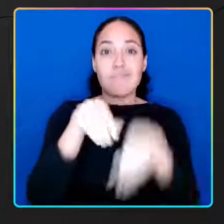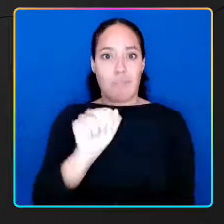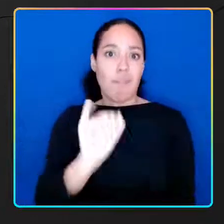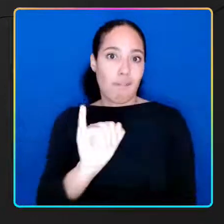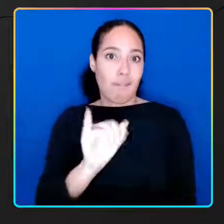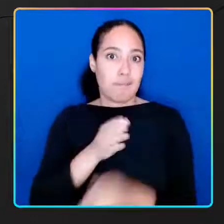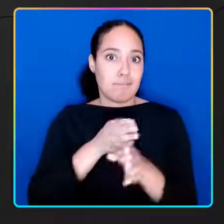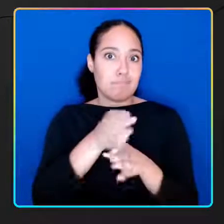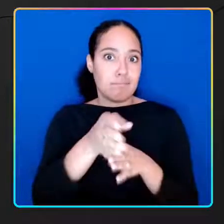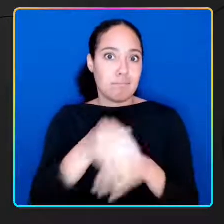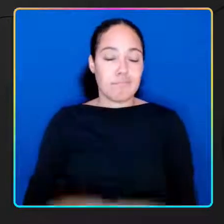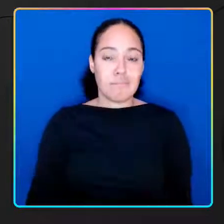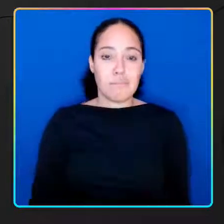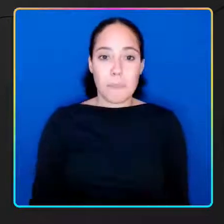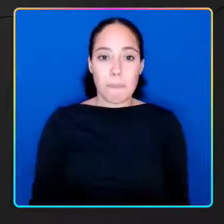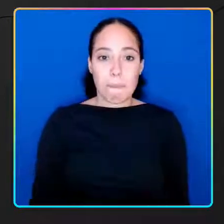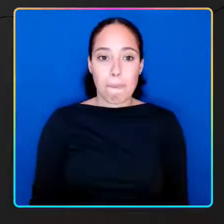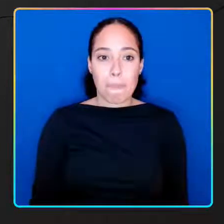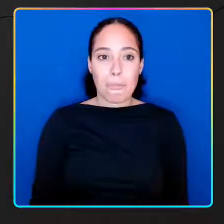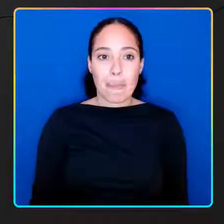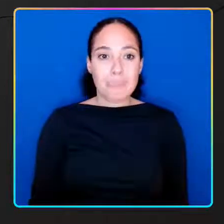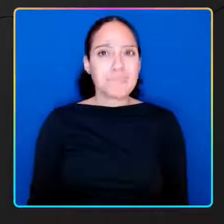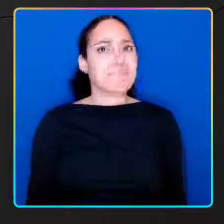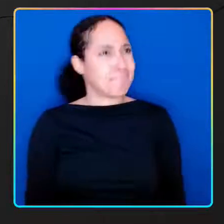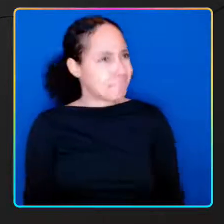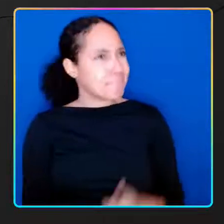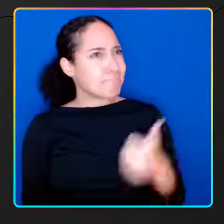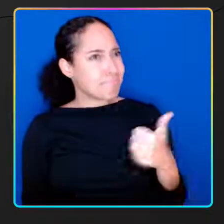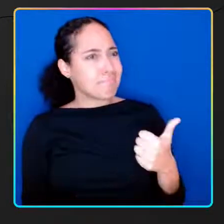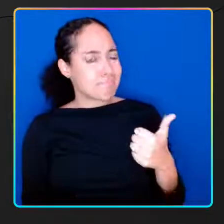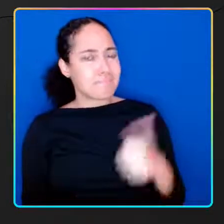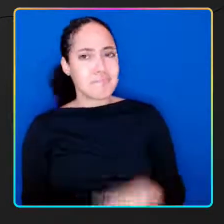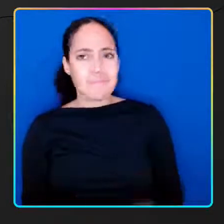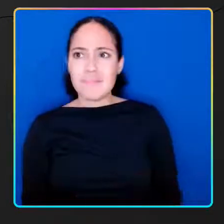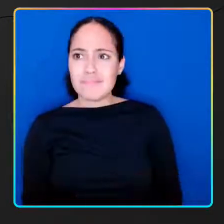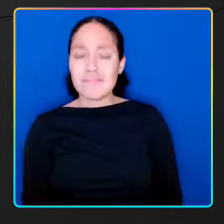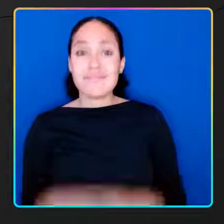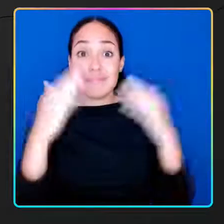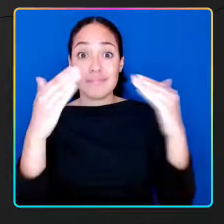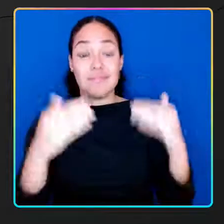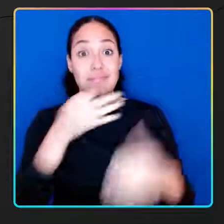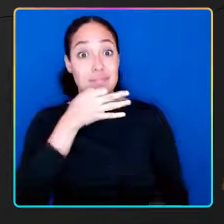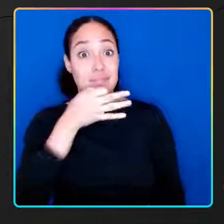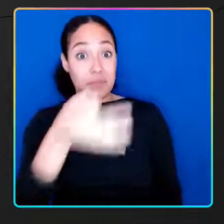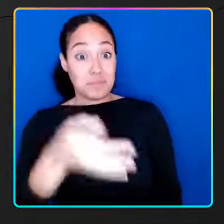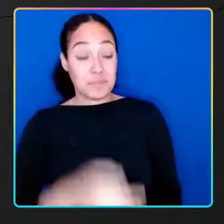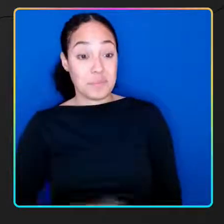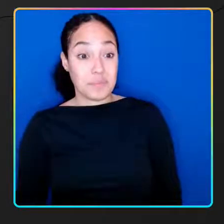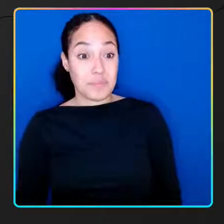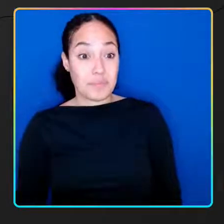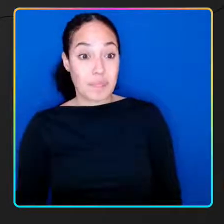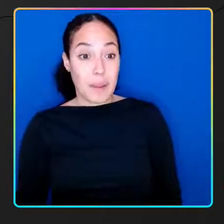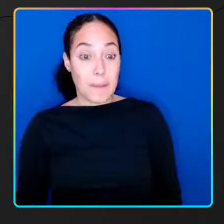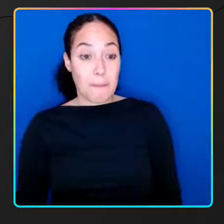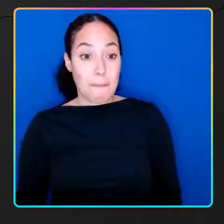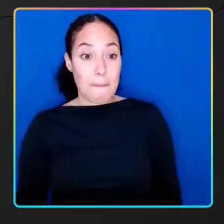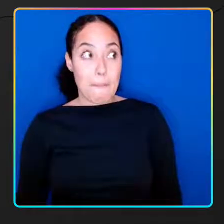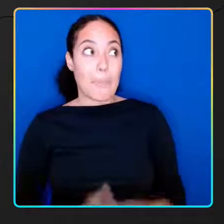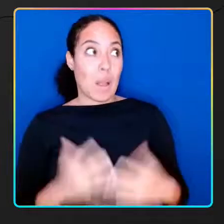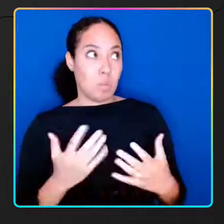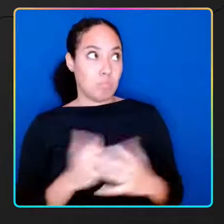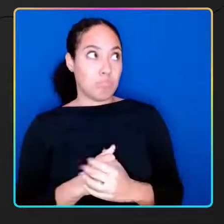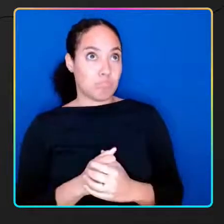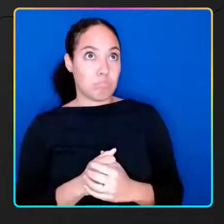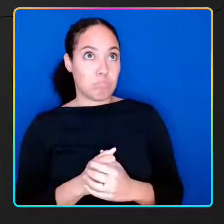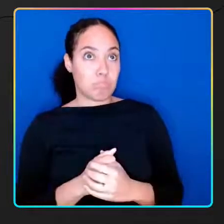That is so true. So that brings us to our next question. So AI and your